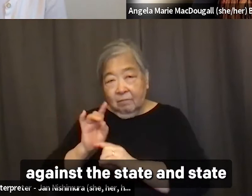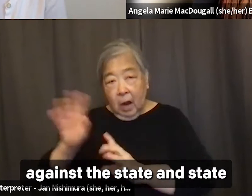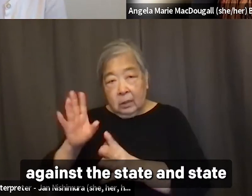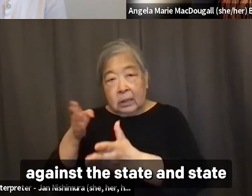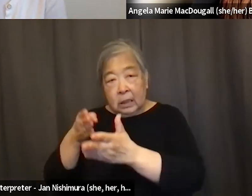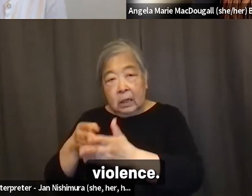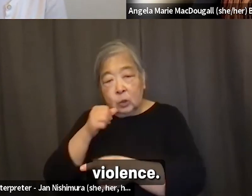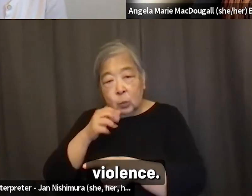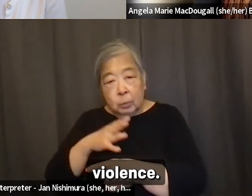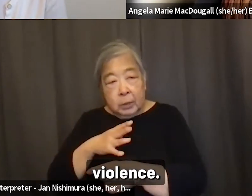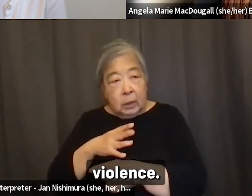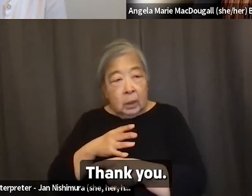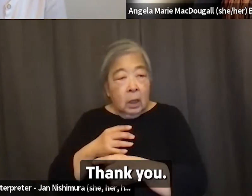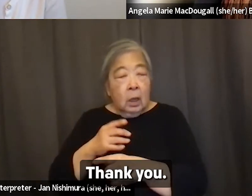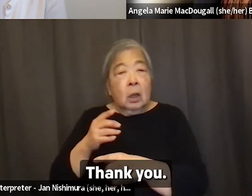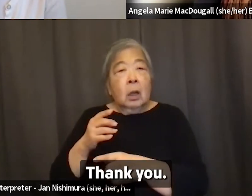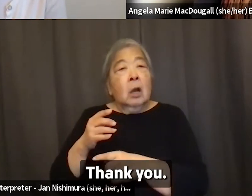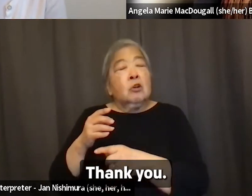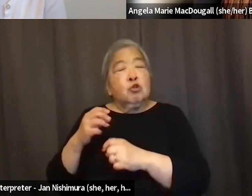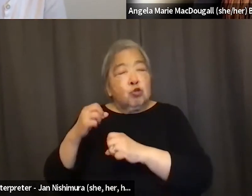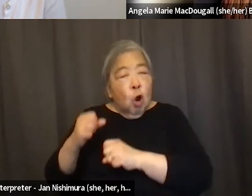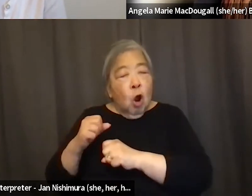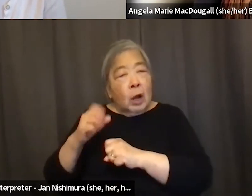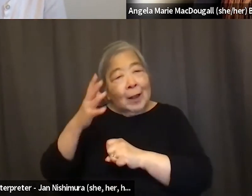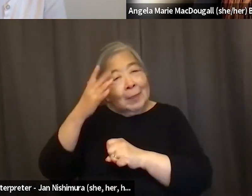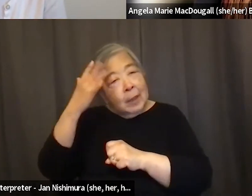and state violence. Thank you.